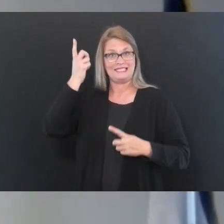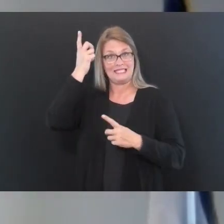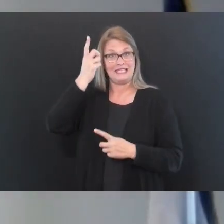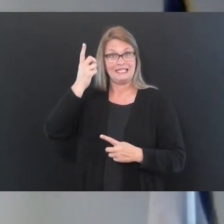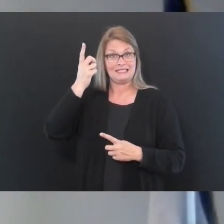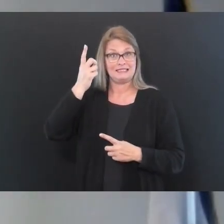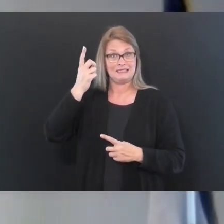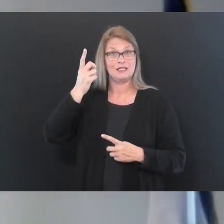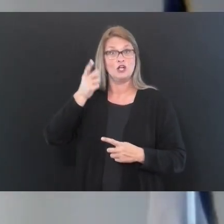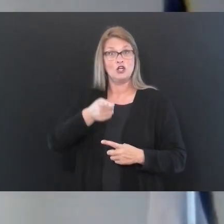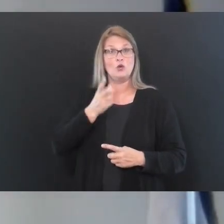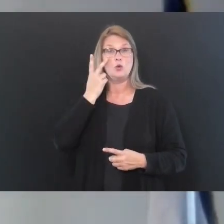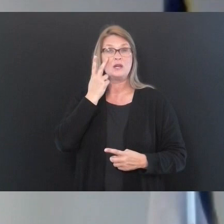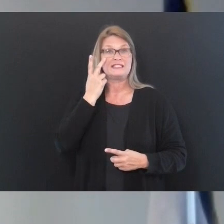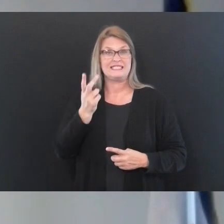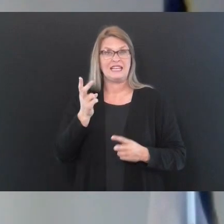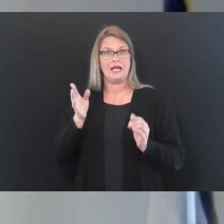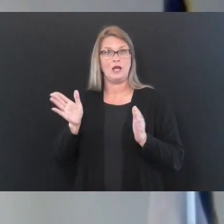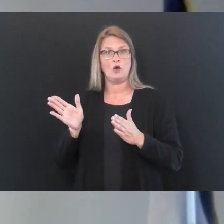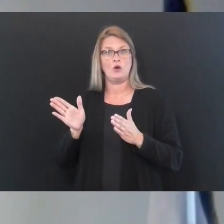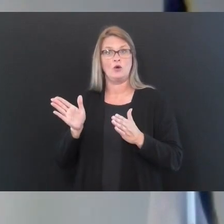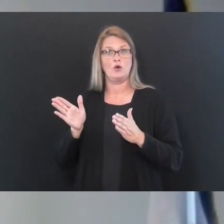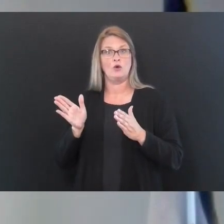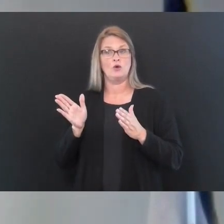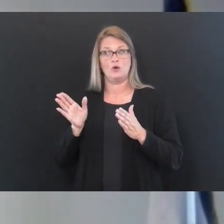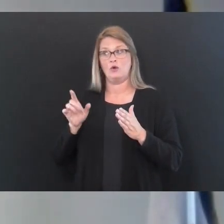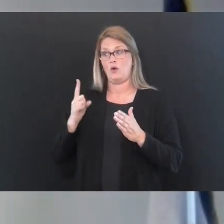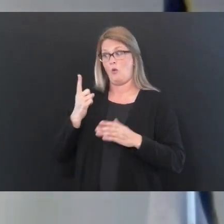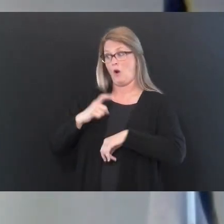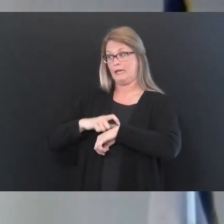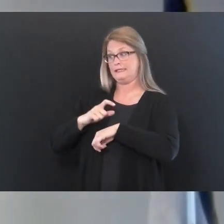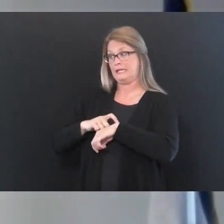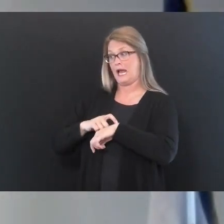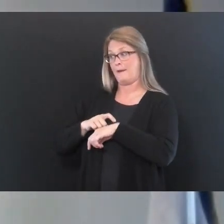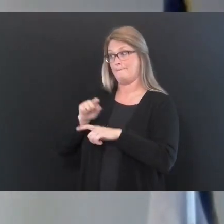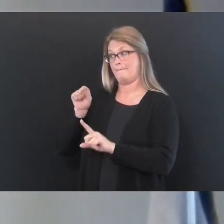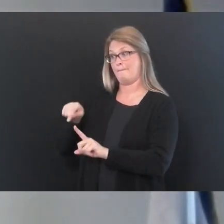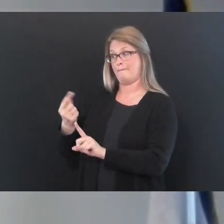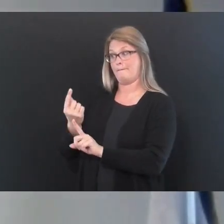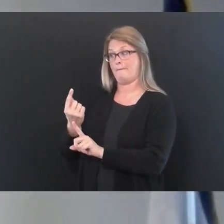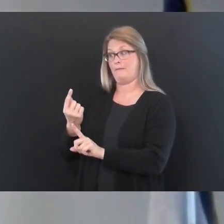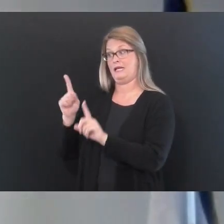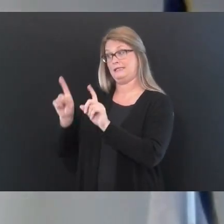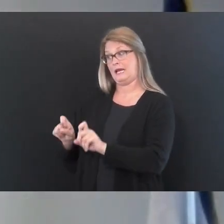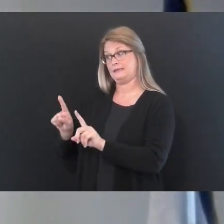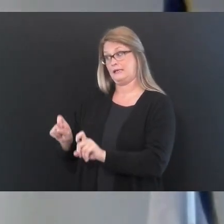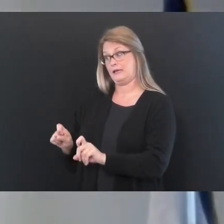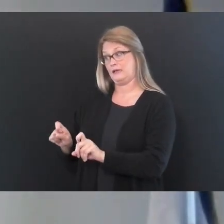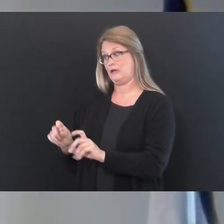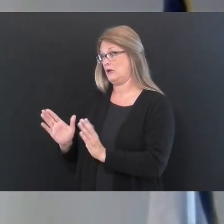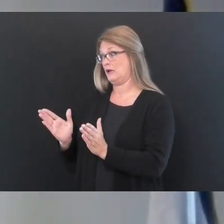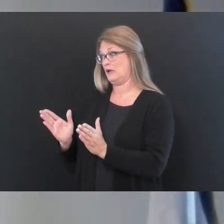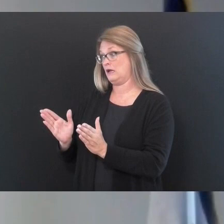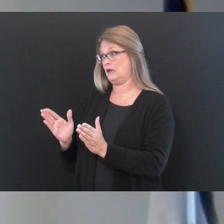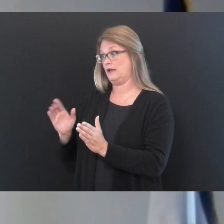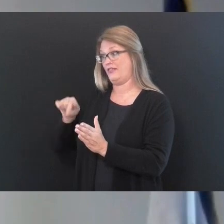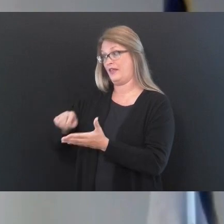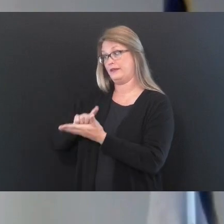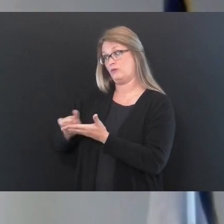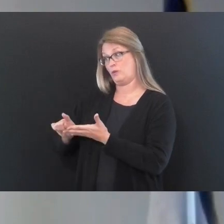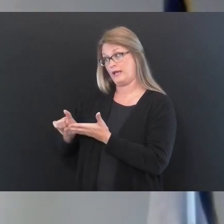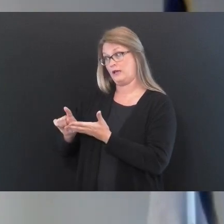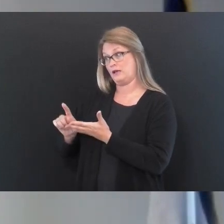think you'll see that we shift not to doing so much one-time point-in-time testing like as of this week